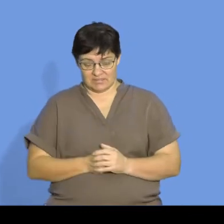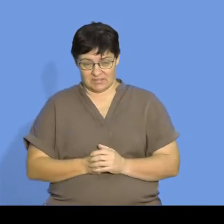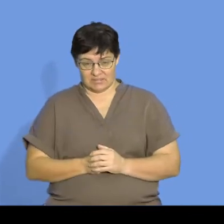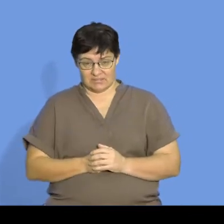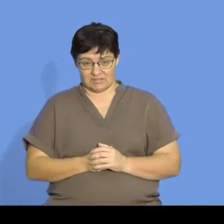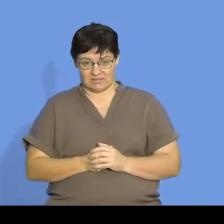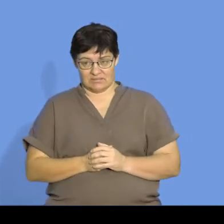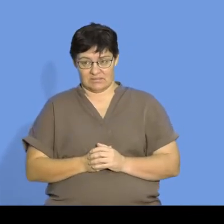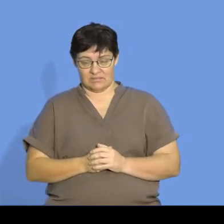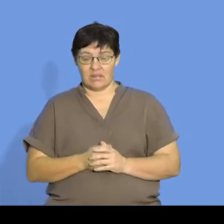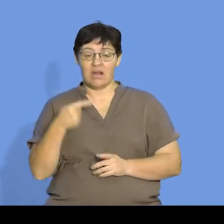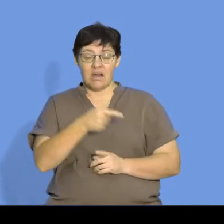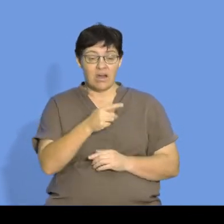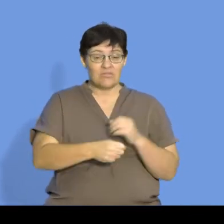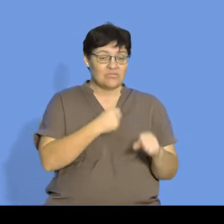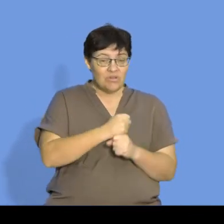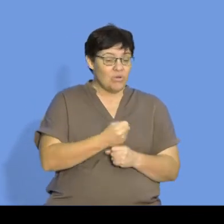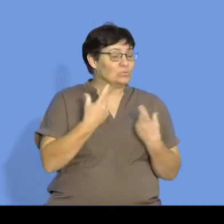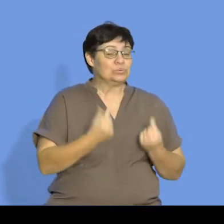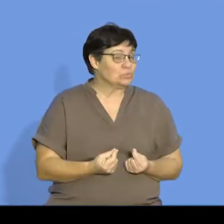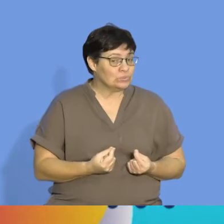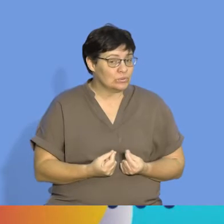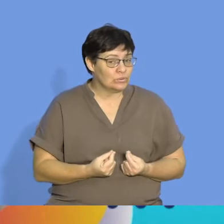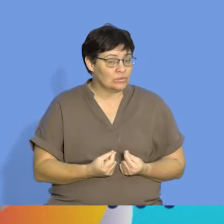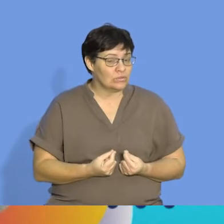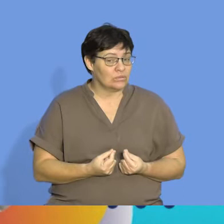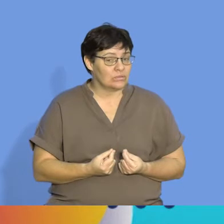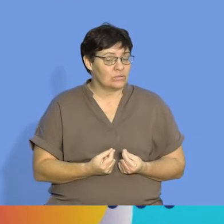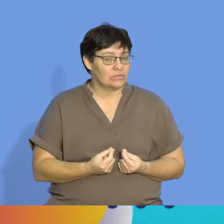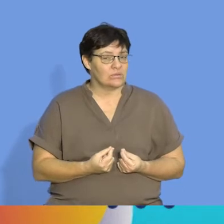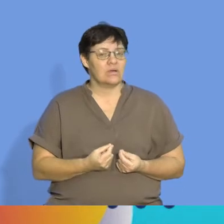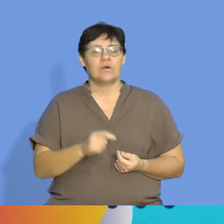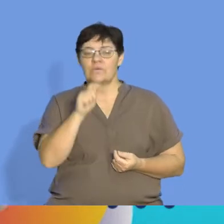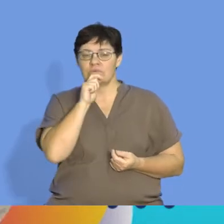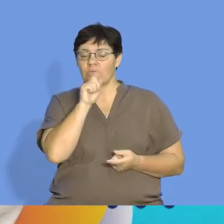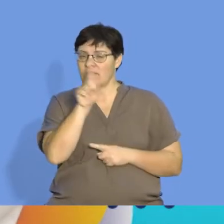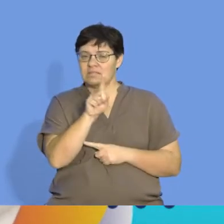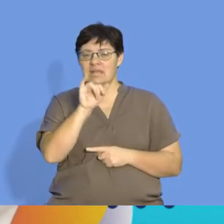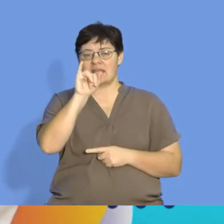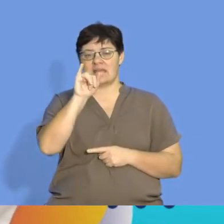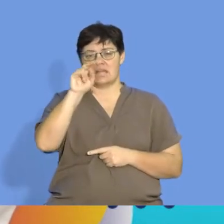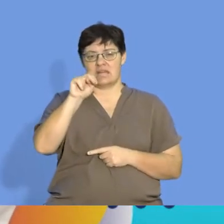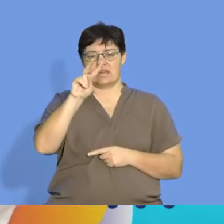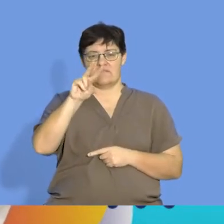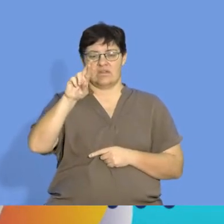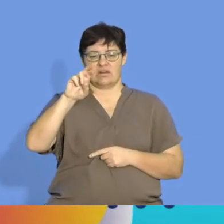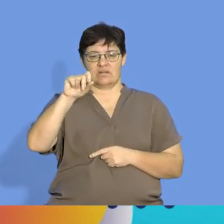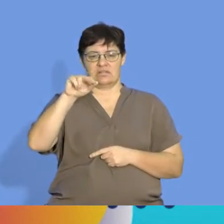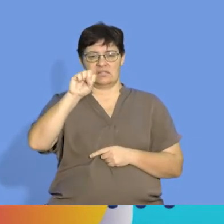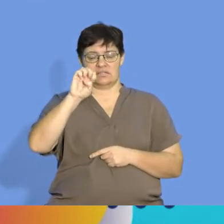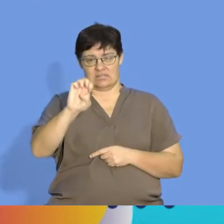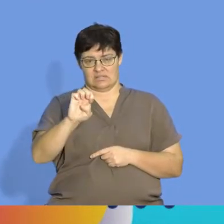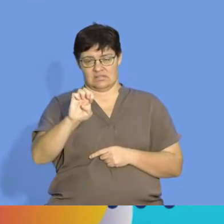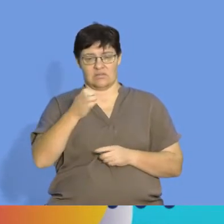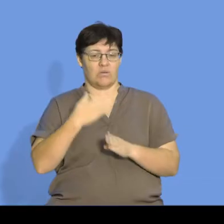when you are doing this here, remember, accounting boffins, we use the inverse operation. So when